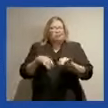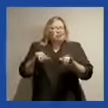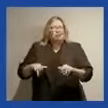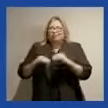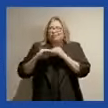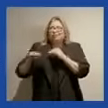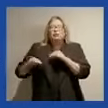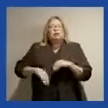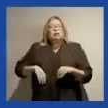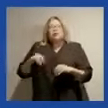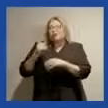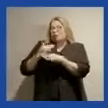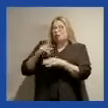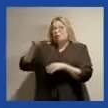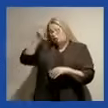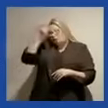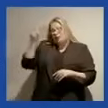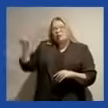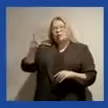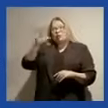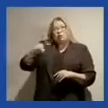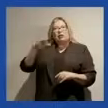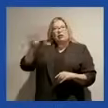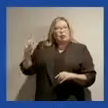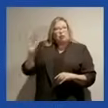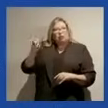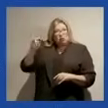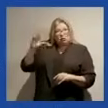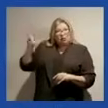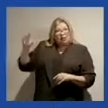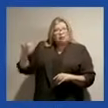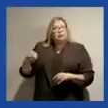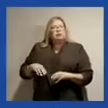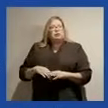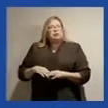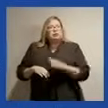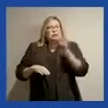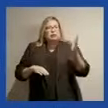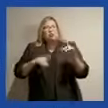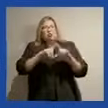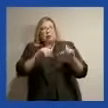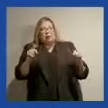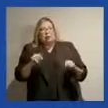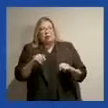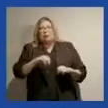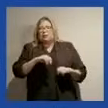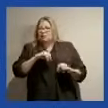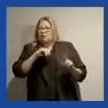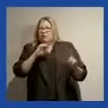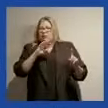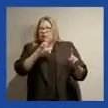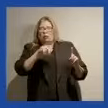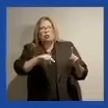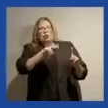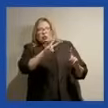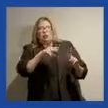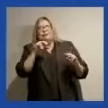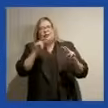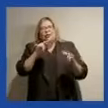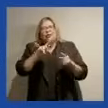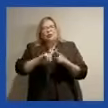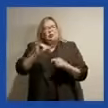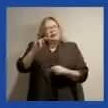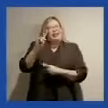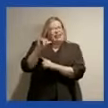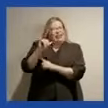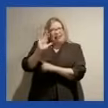Germany, $4.4 trillion. Japan, $4.2 trillion. Watch India. I want to